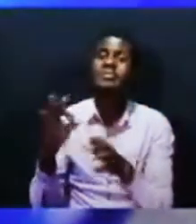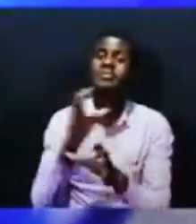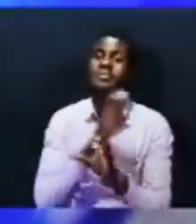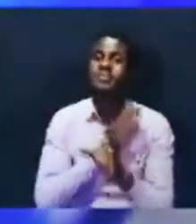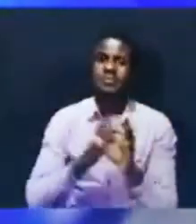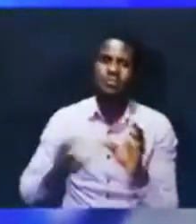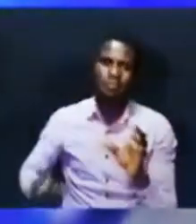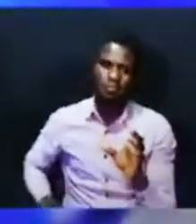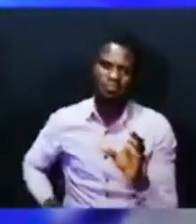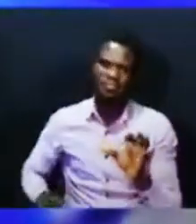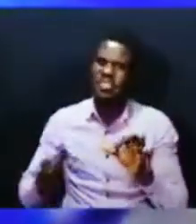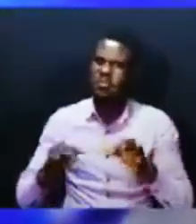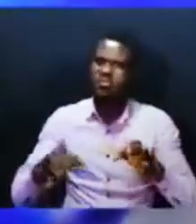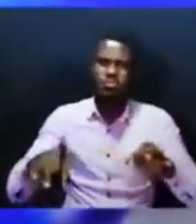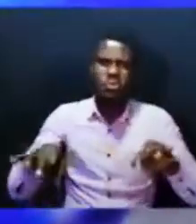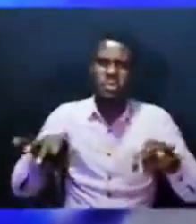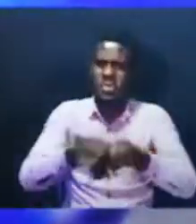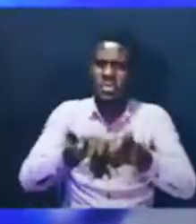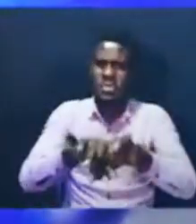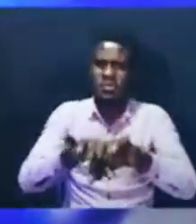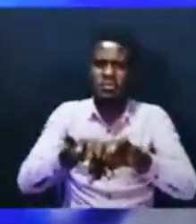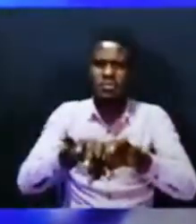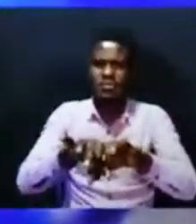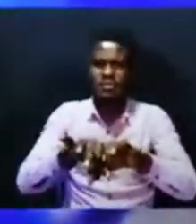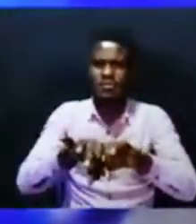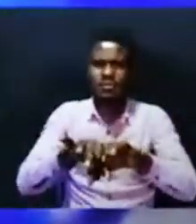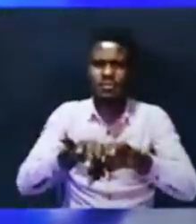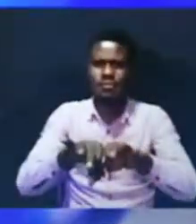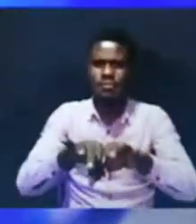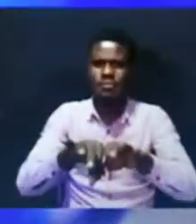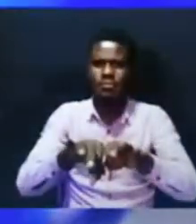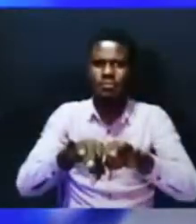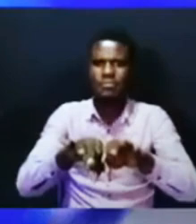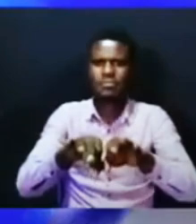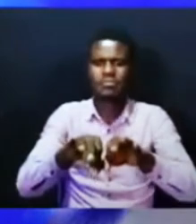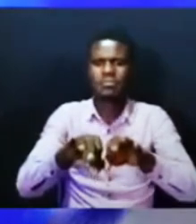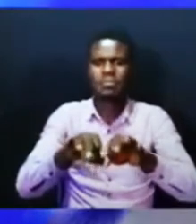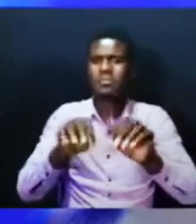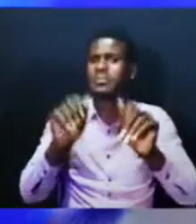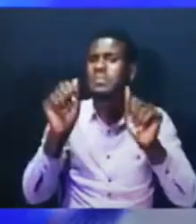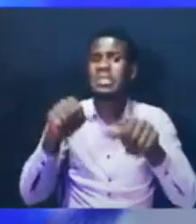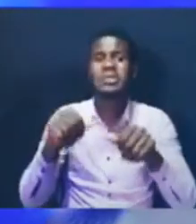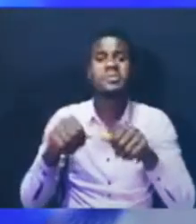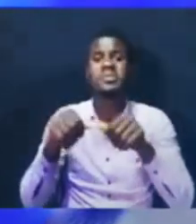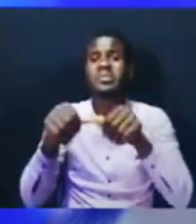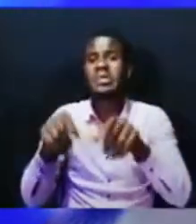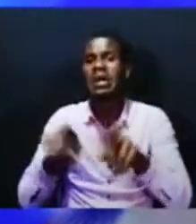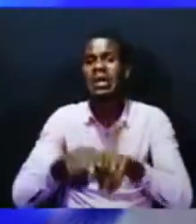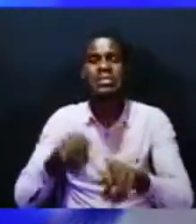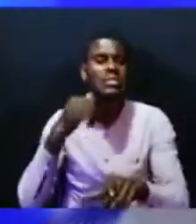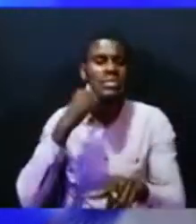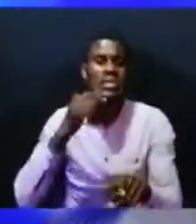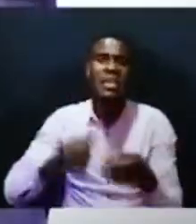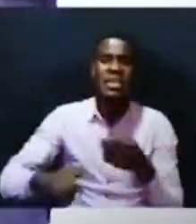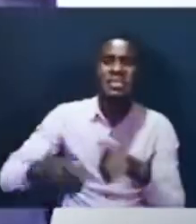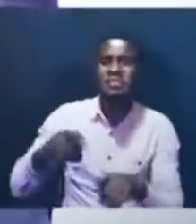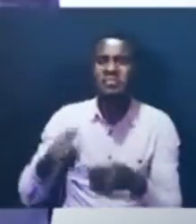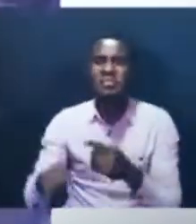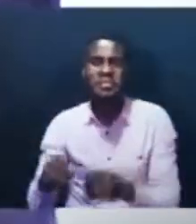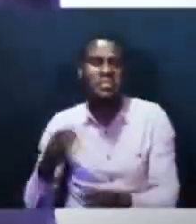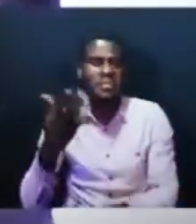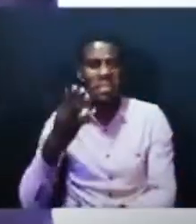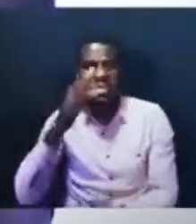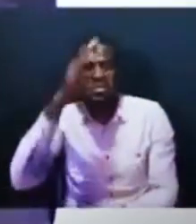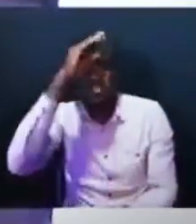is at stake. Christo ding no. Now you can go on as a boyfriend, a girlfriend, but